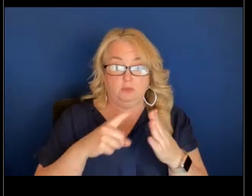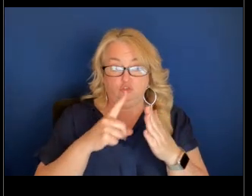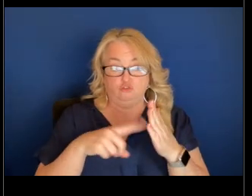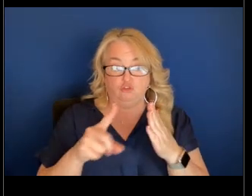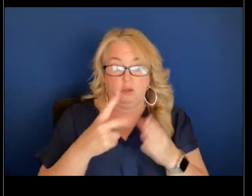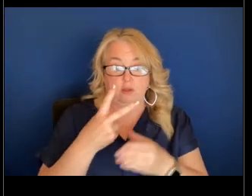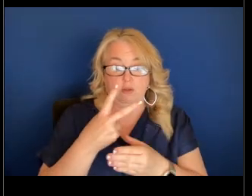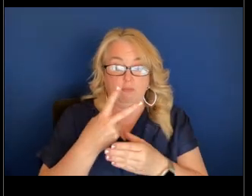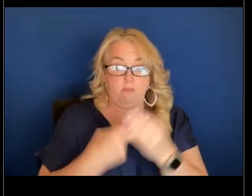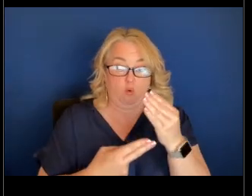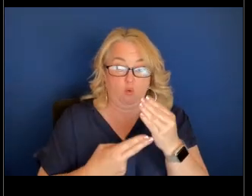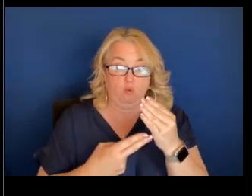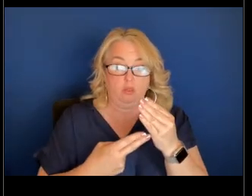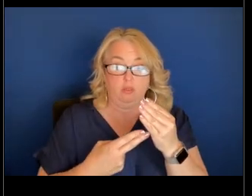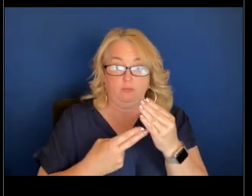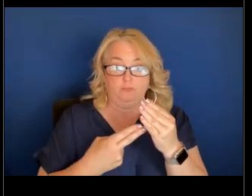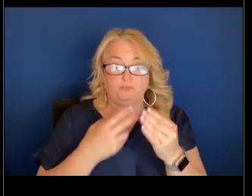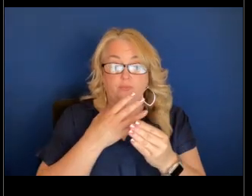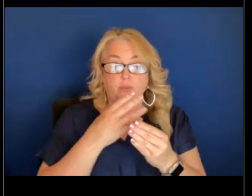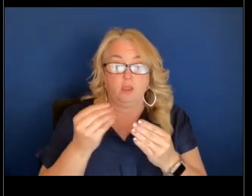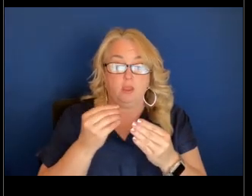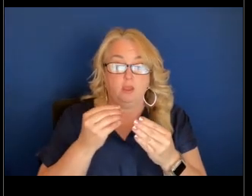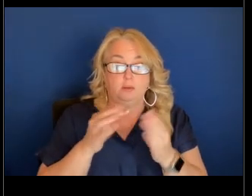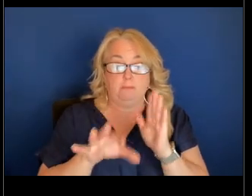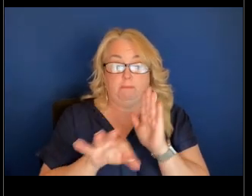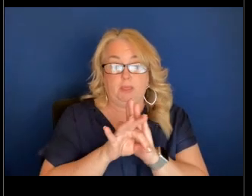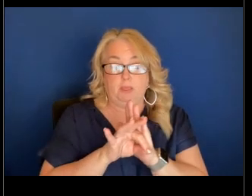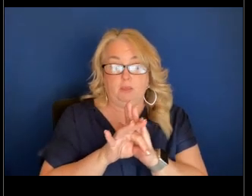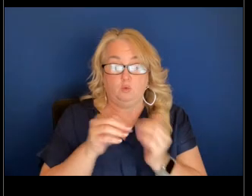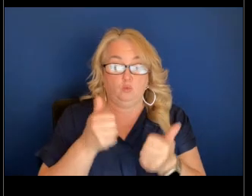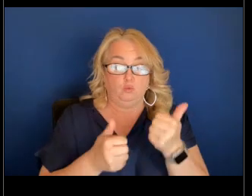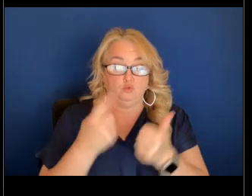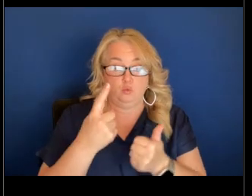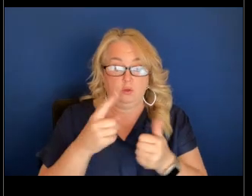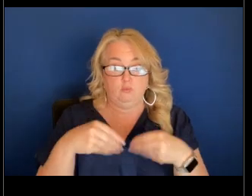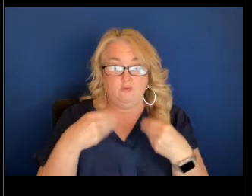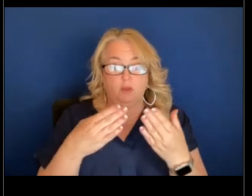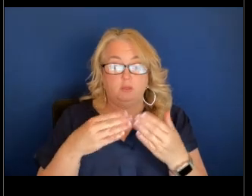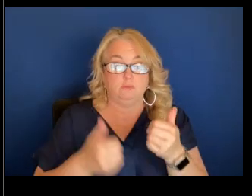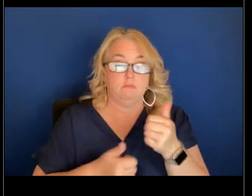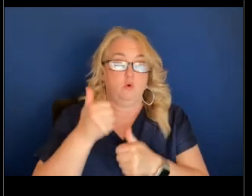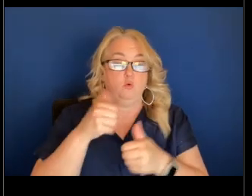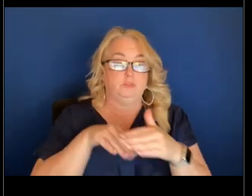applicable standards and choose the standard that provides the most accessibility.